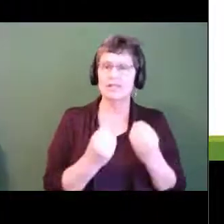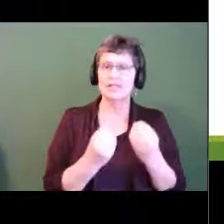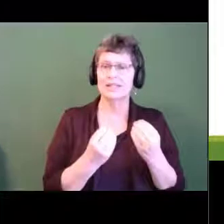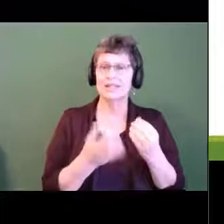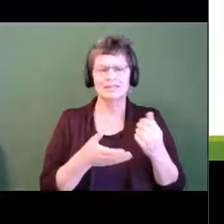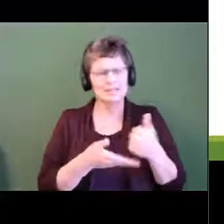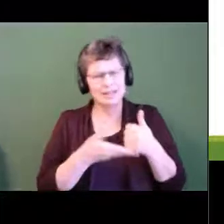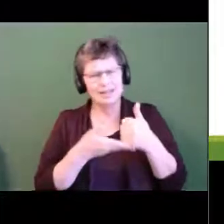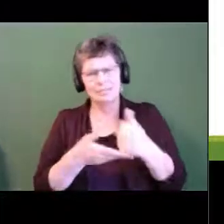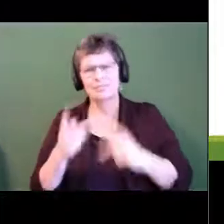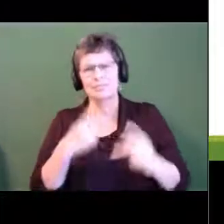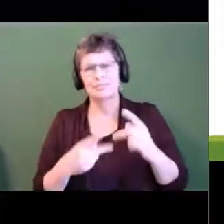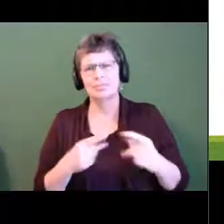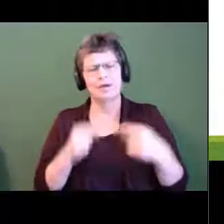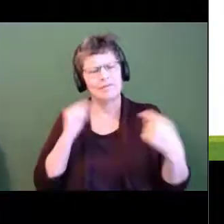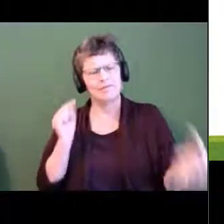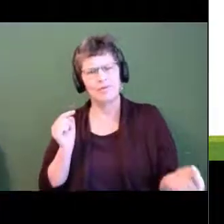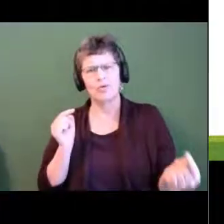done was an